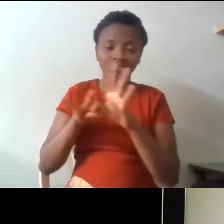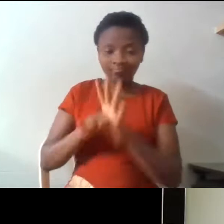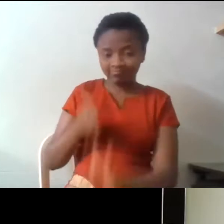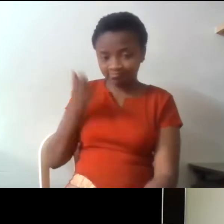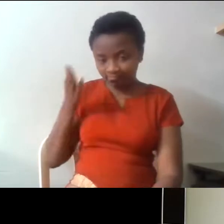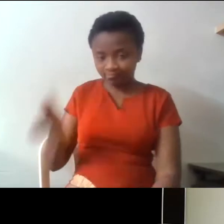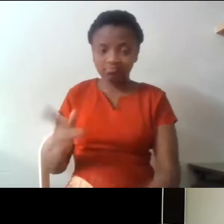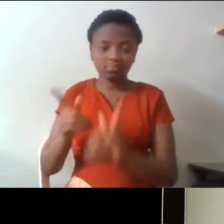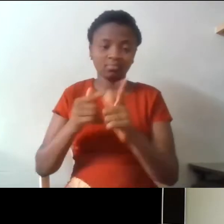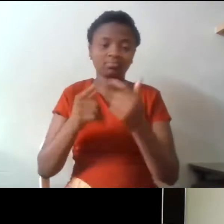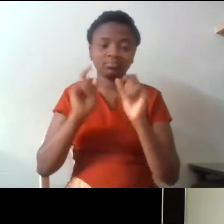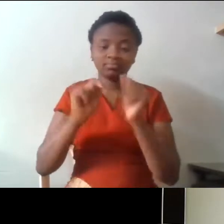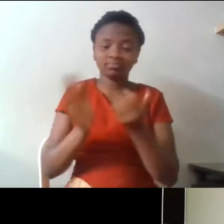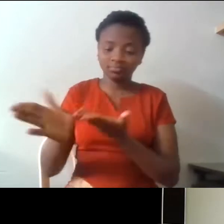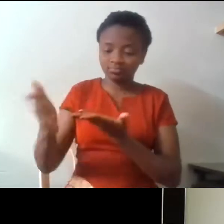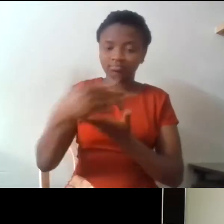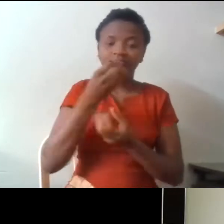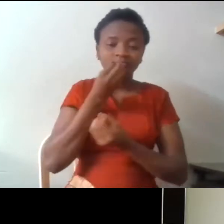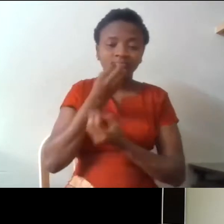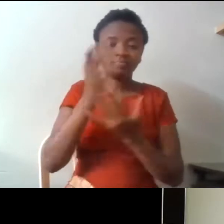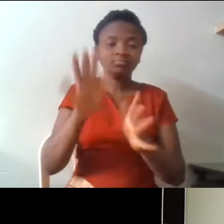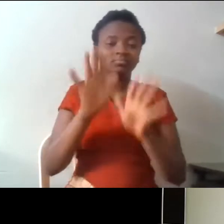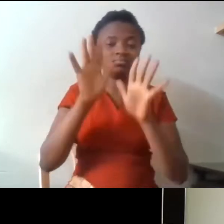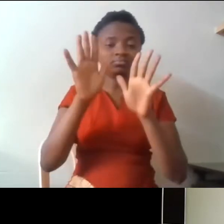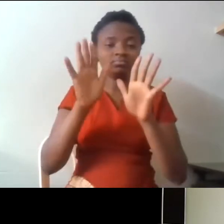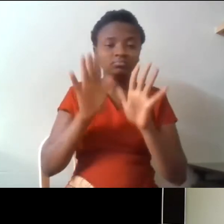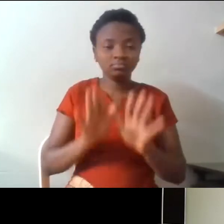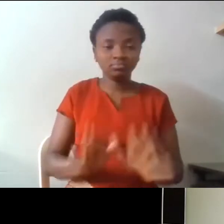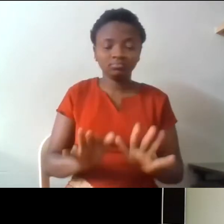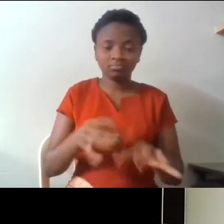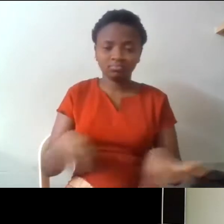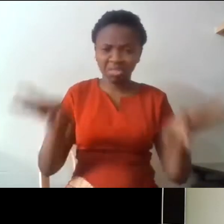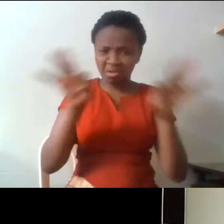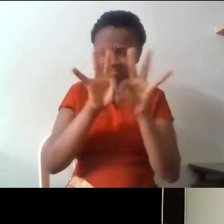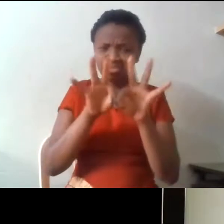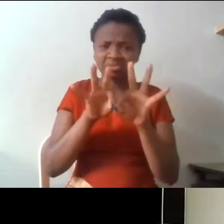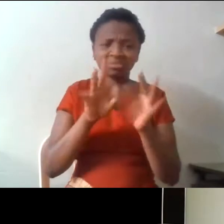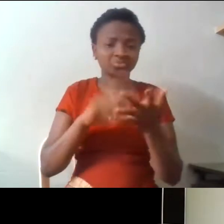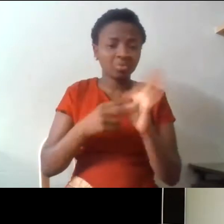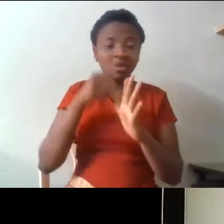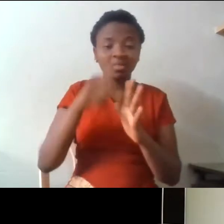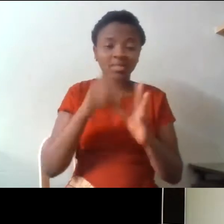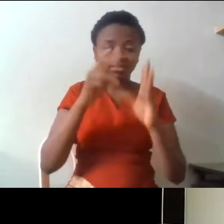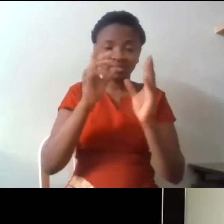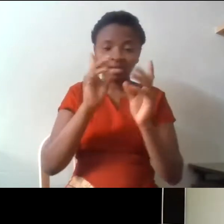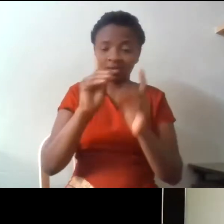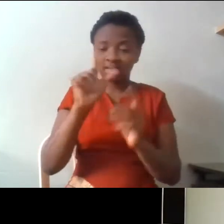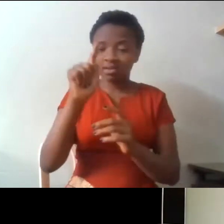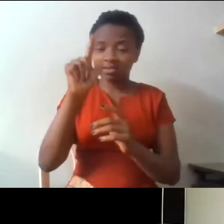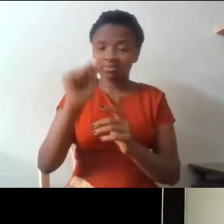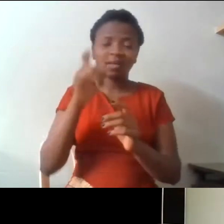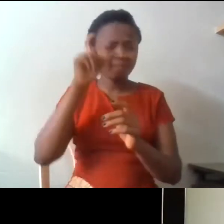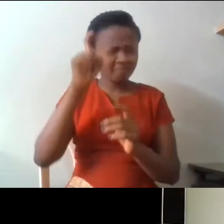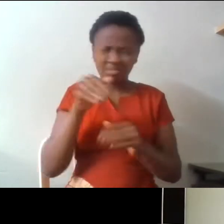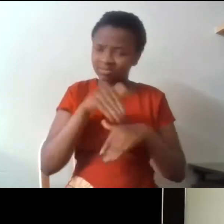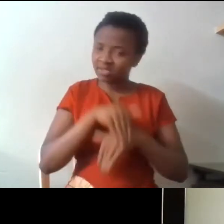and we believe they should be supported to do so. Such data gathering must, of course, always be done ethically. We need